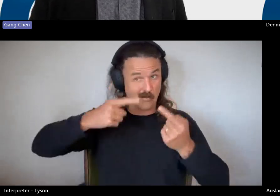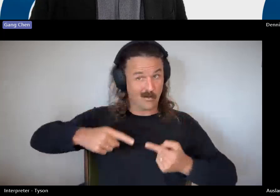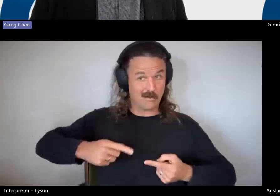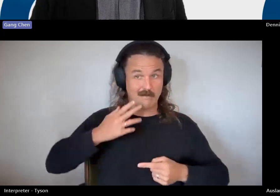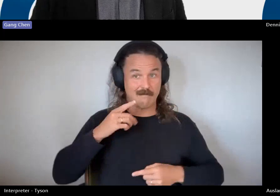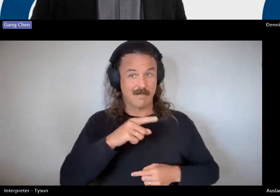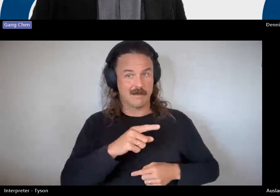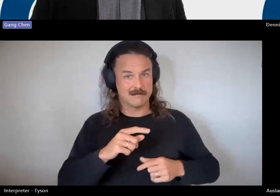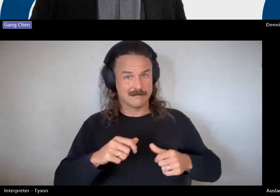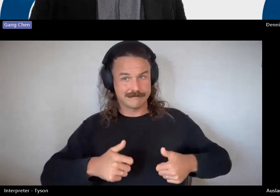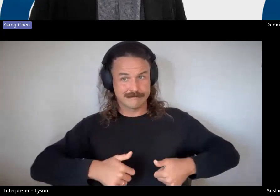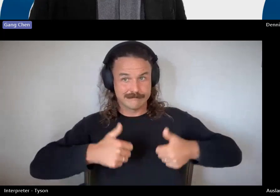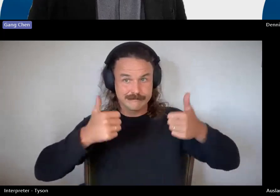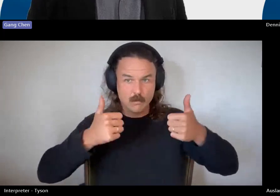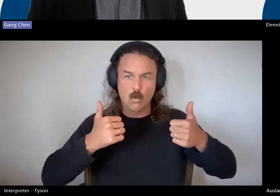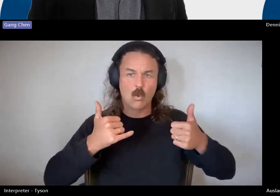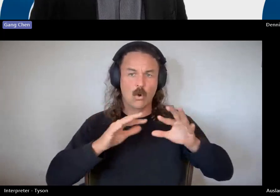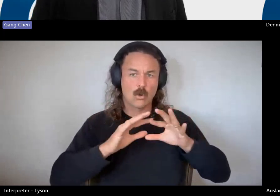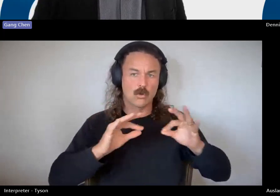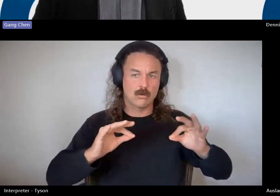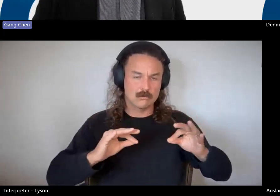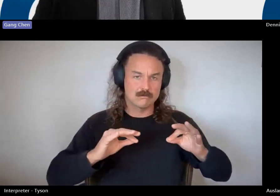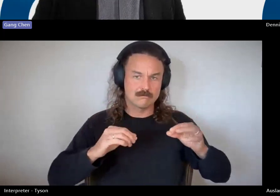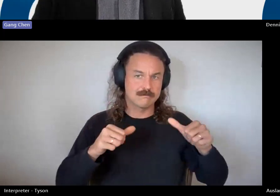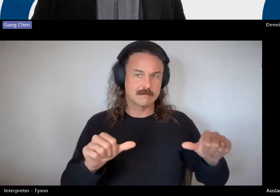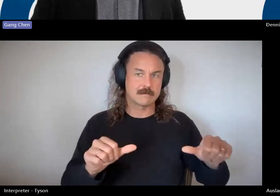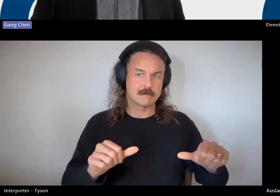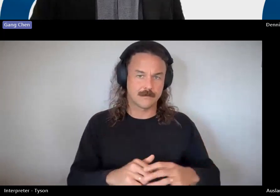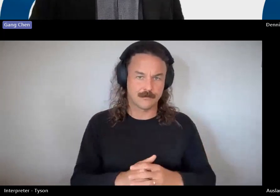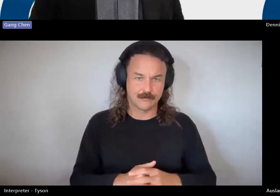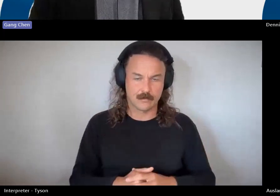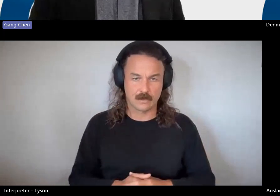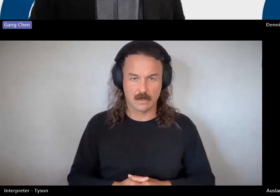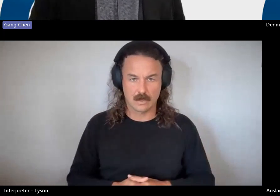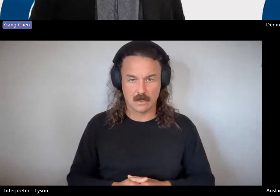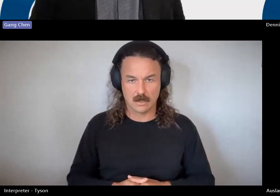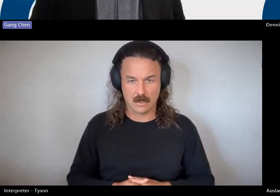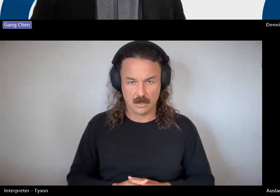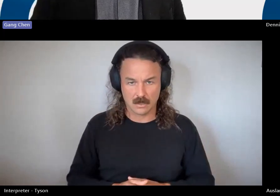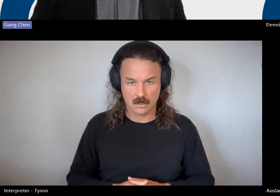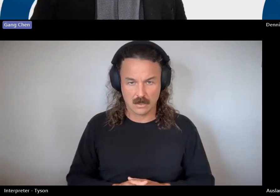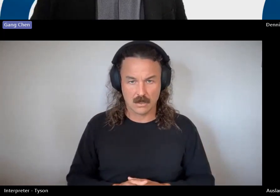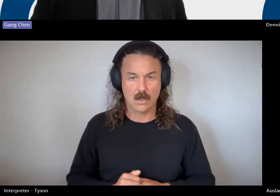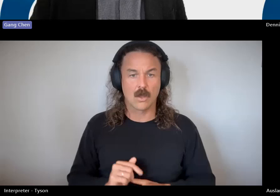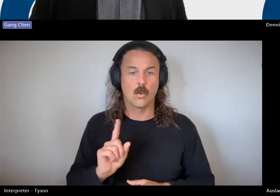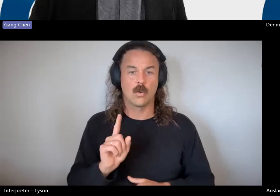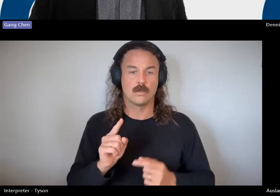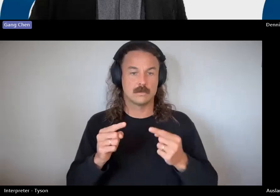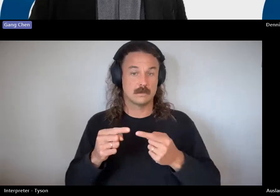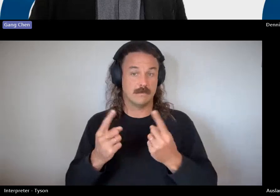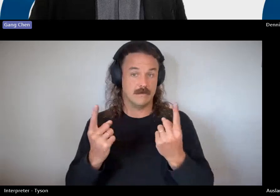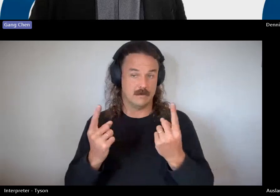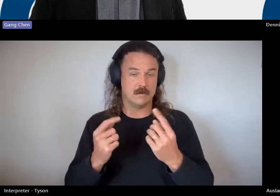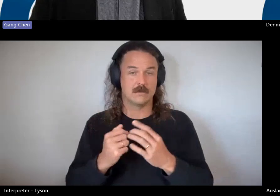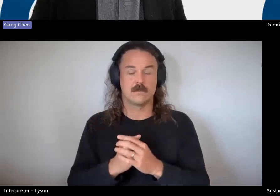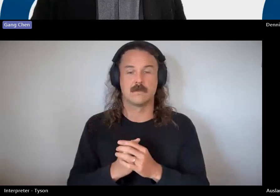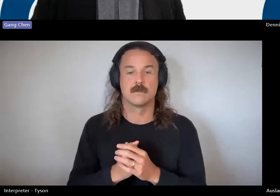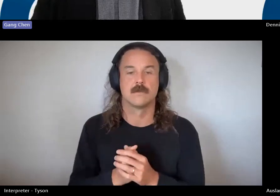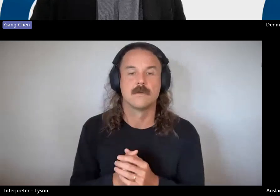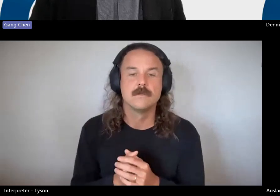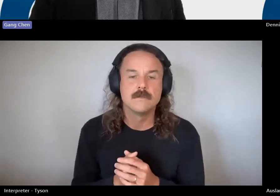the preference-based quality of life instrument is the anchoring point for the 0. In which case, in the cost